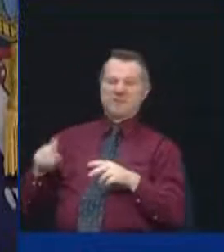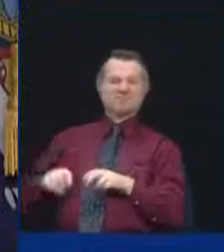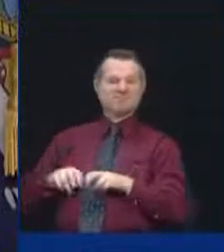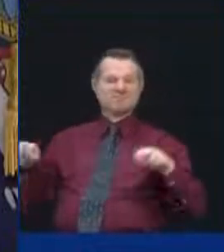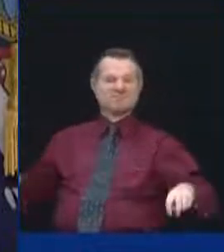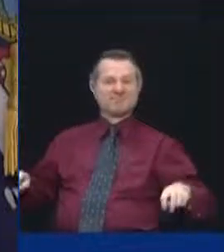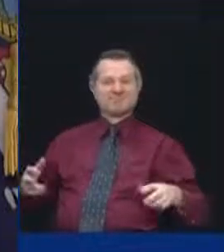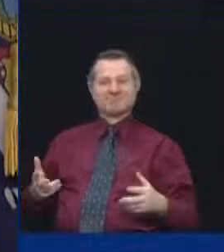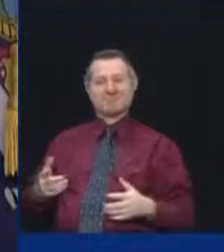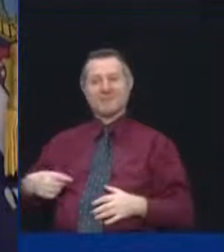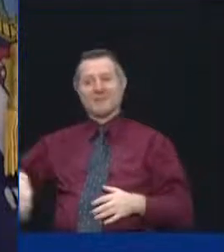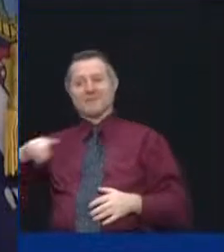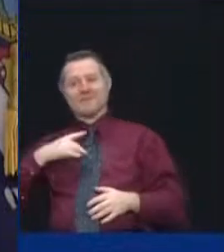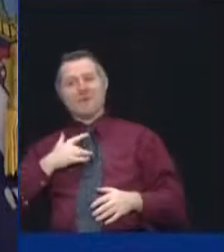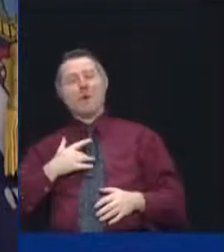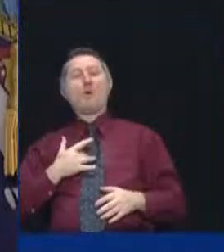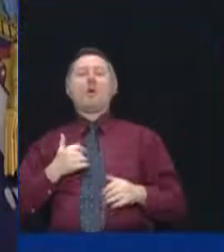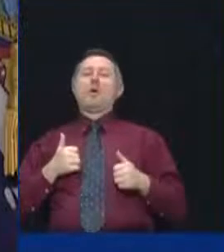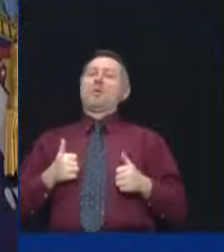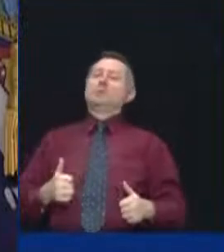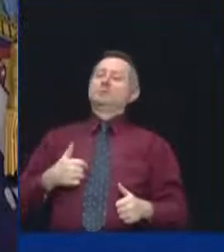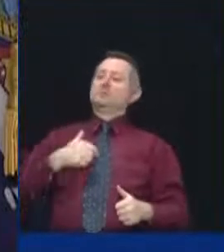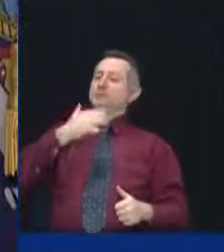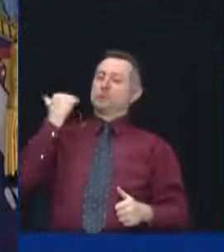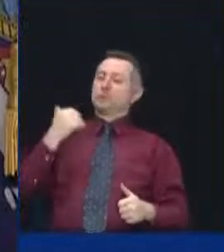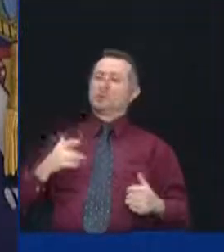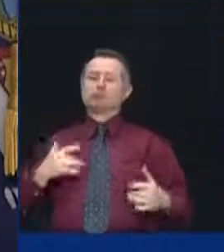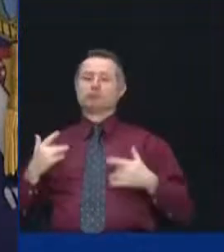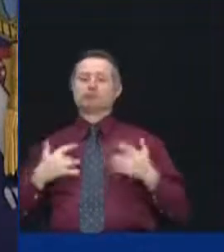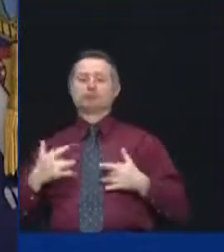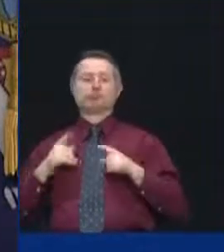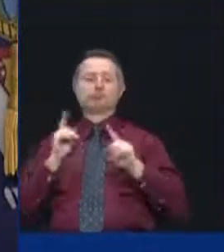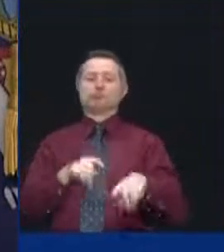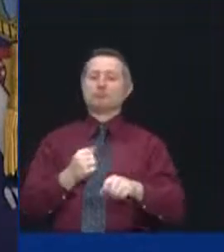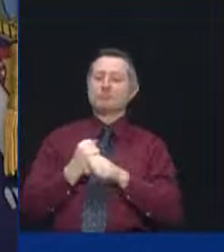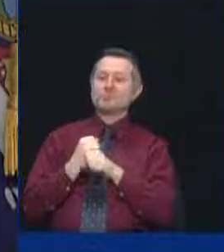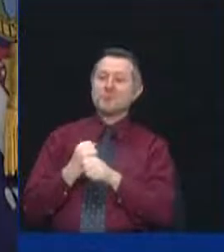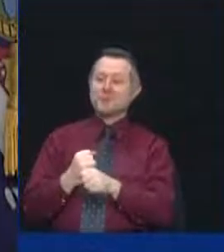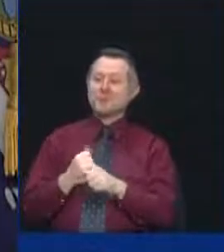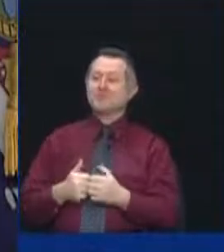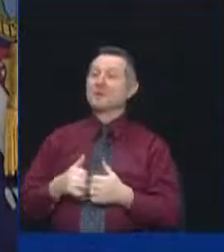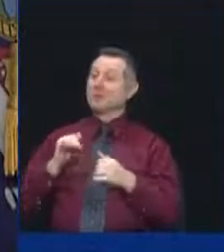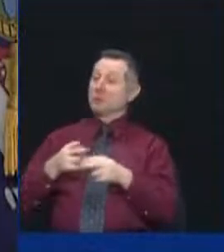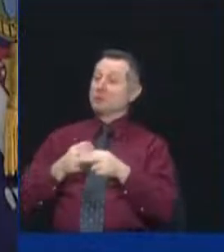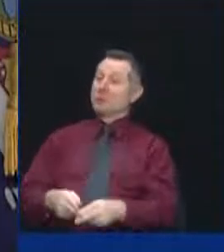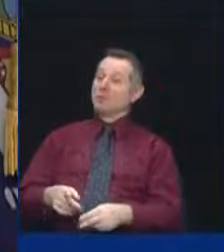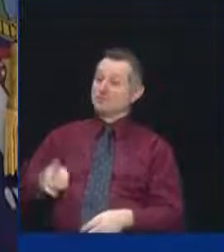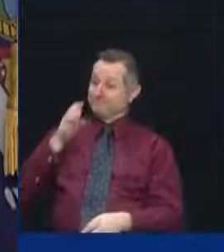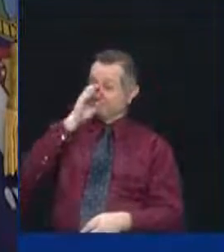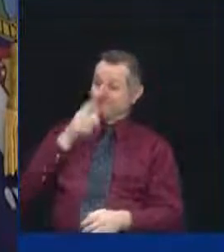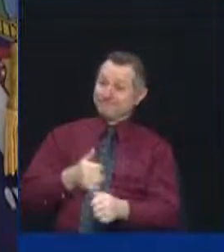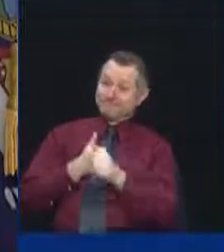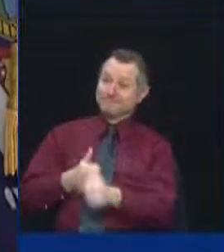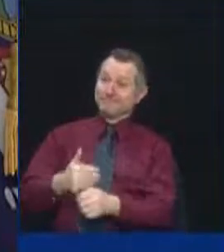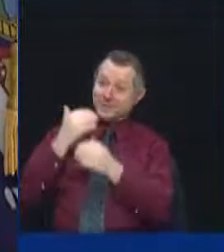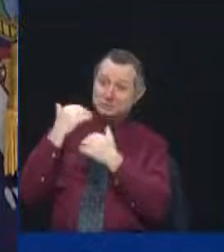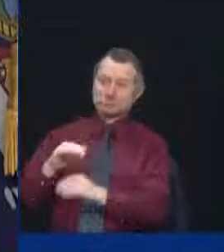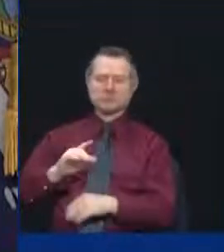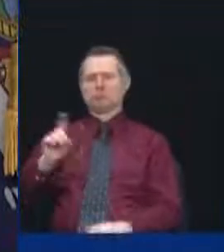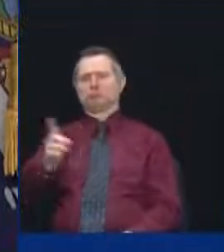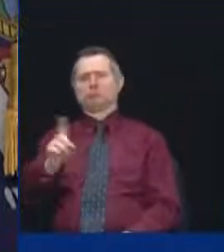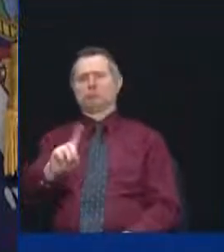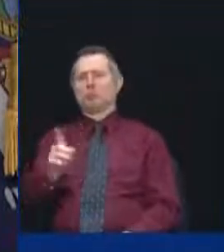and more willing to go to a ball game. So I don't see them as restrictions. I see them as